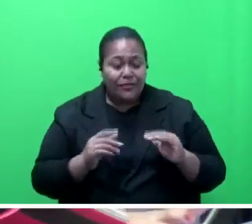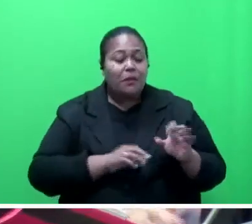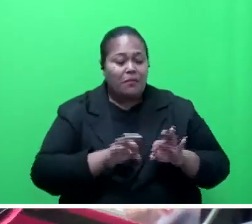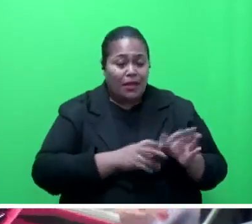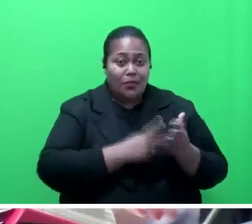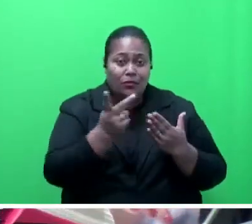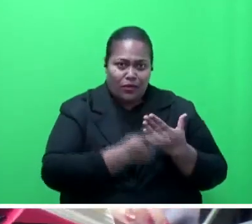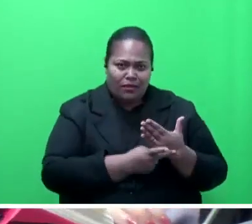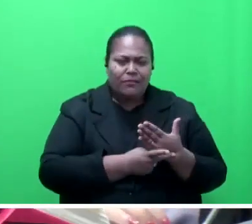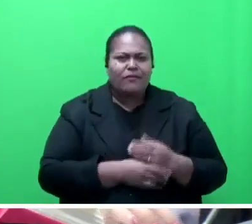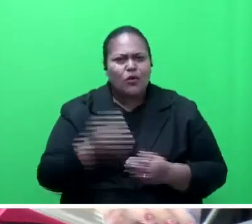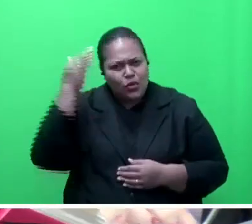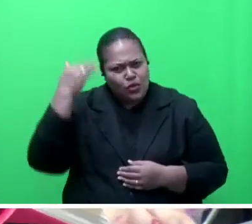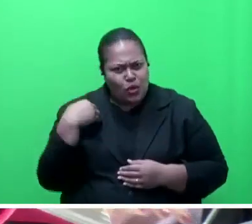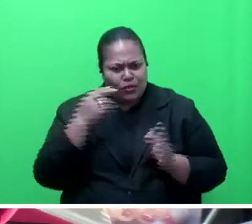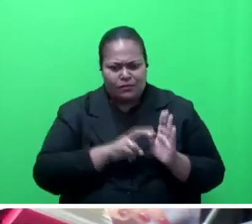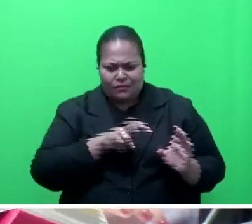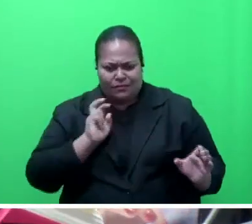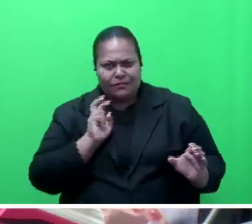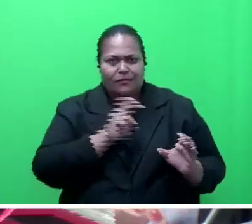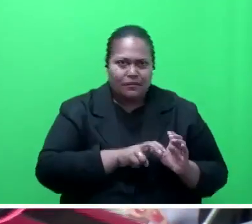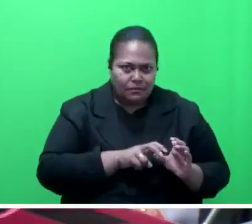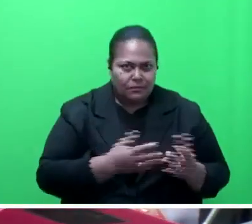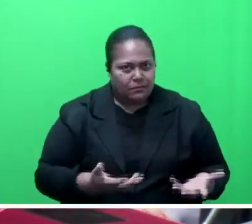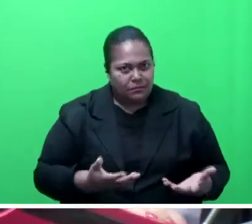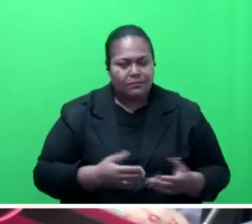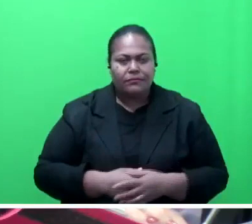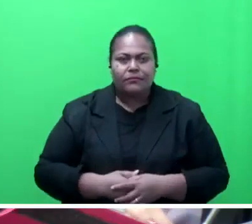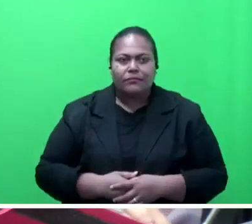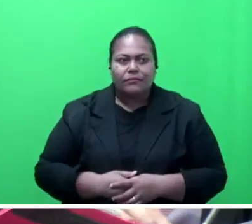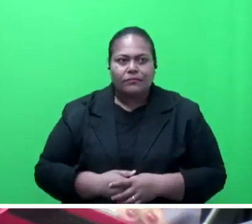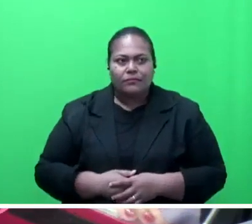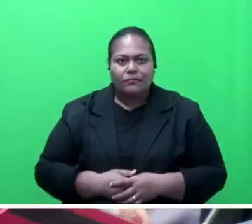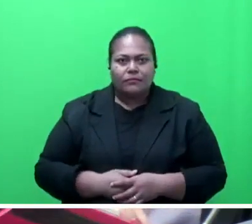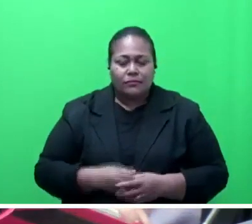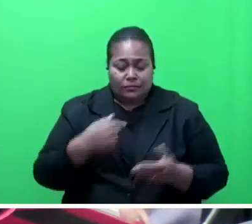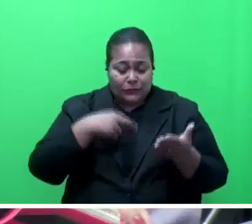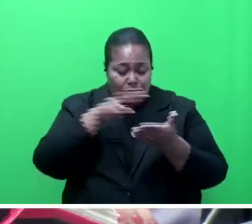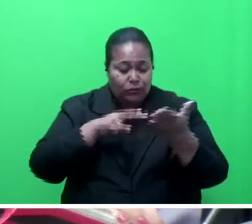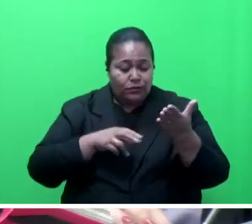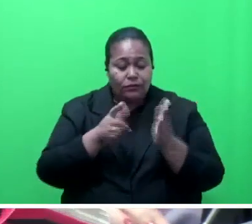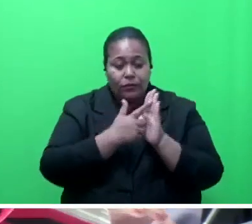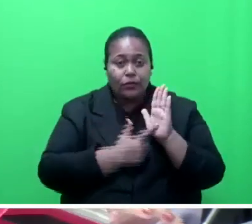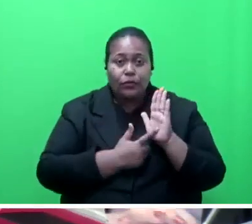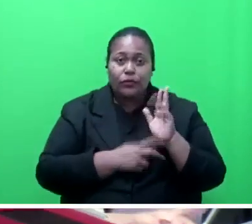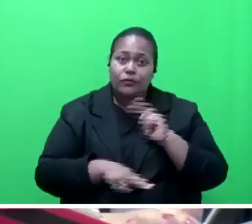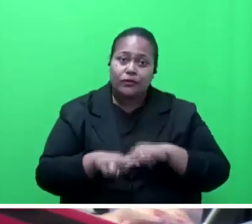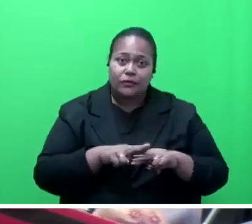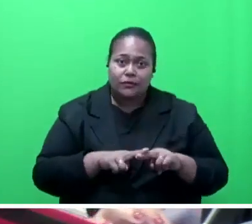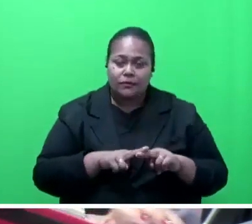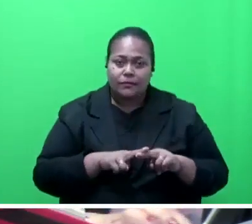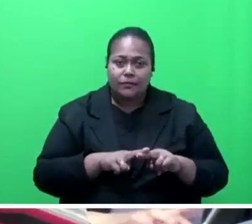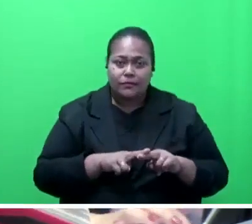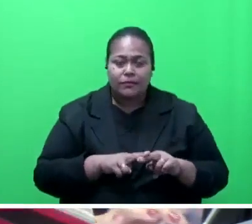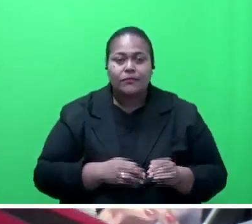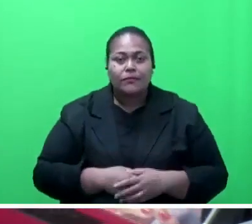further on, is provided for in the law, and I'm reading, as you can see, I'm reading from the laws of Fiji, sir. We